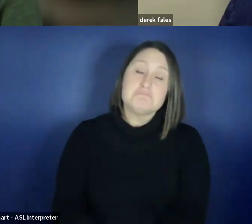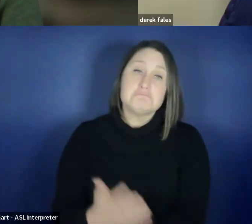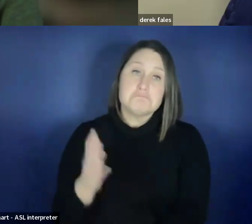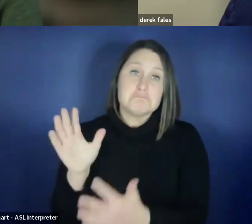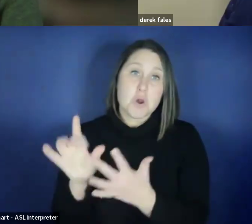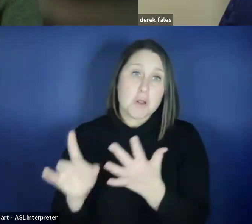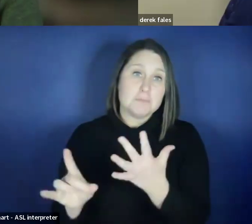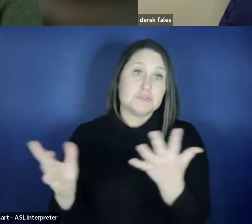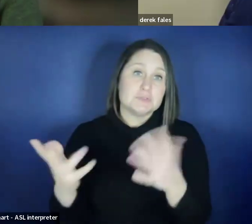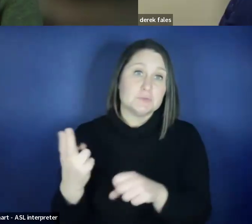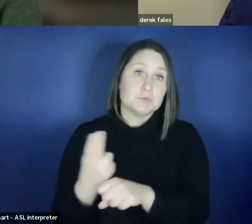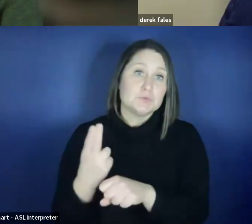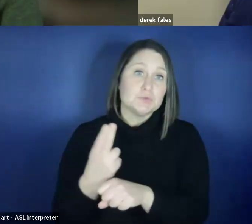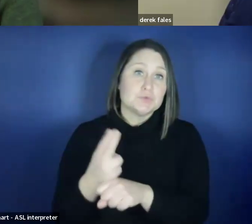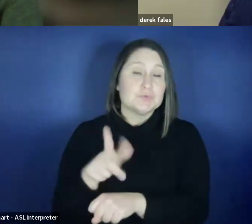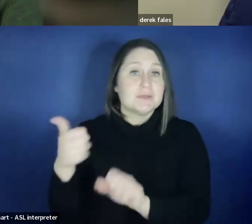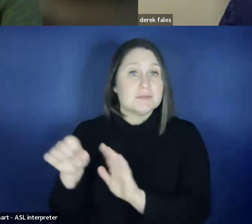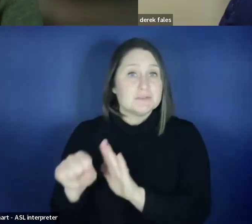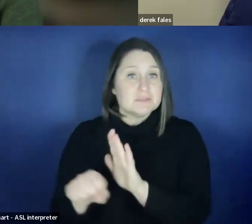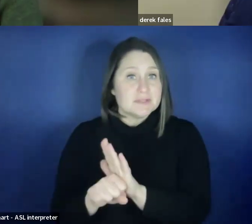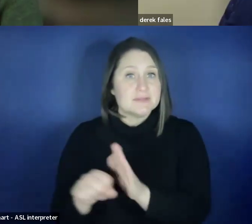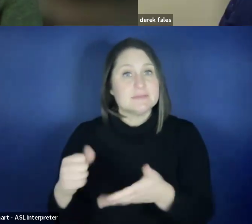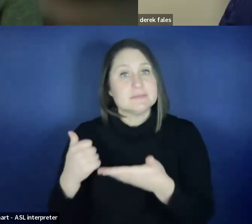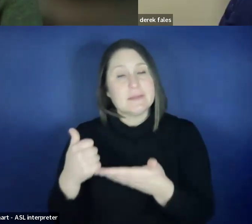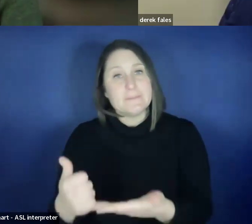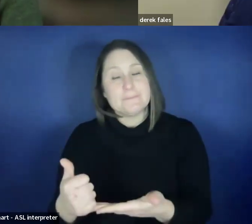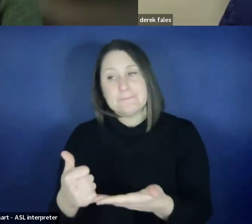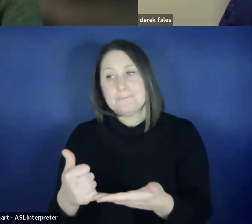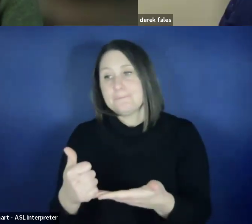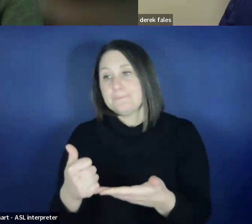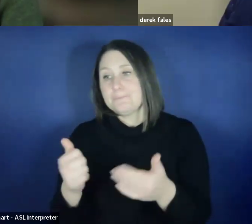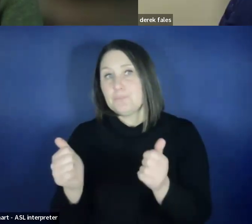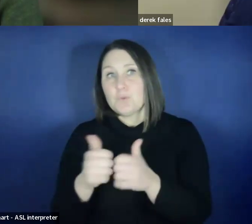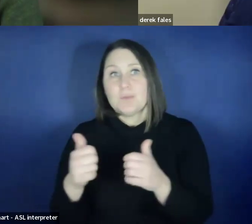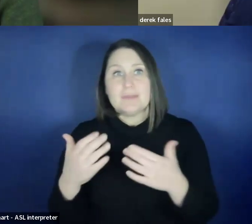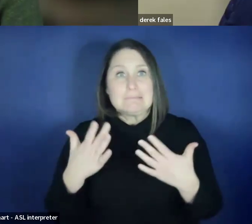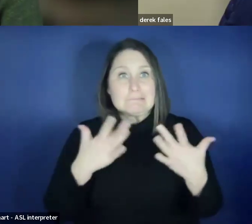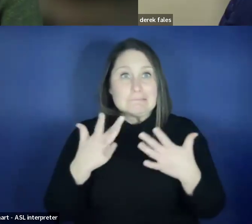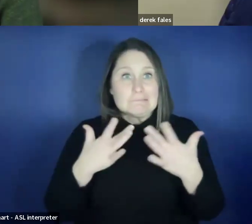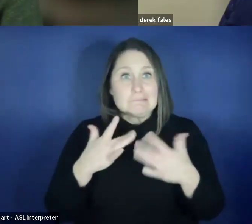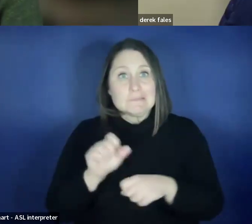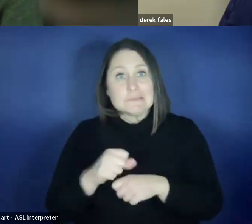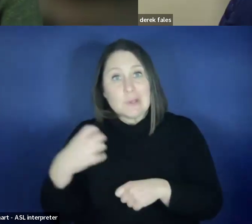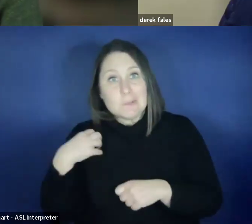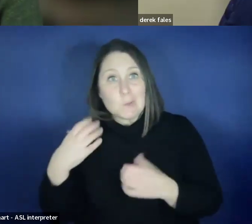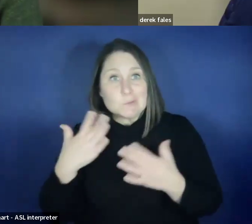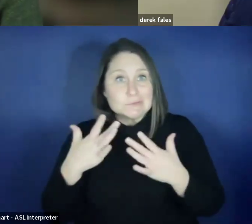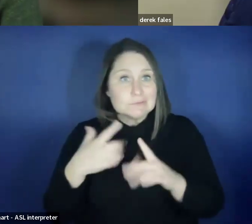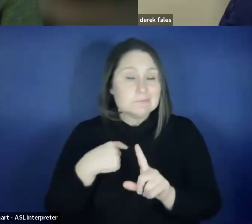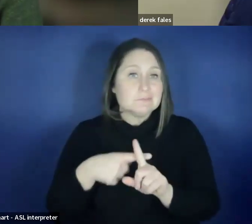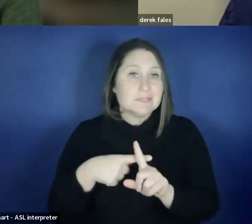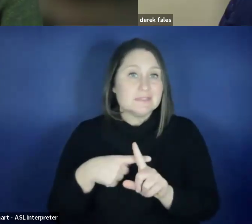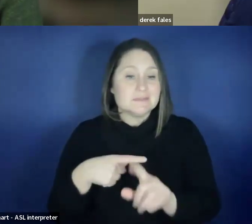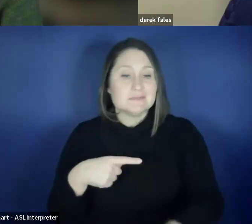option, again, that's been used in other states, and it helps with the shortage of job coaches,